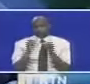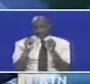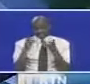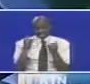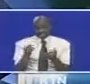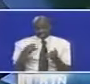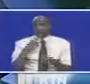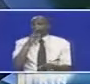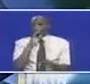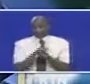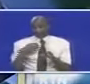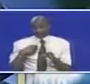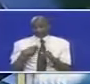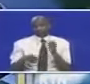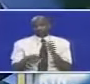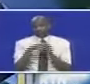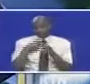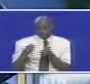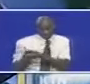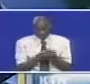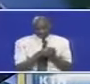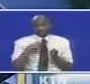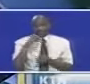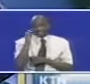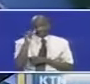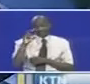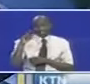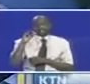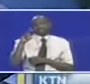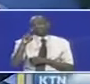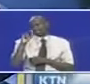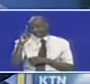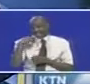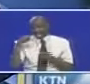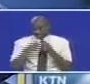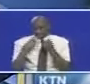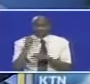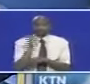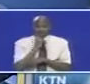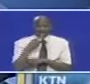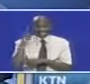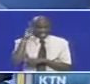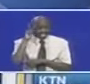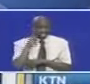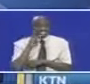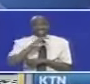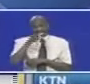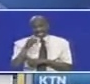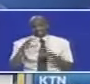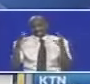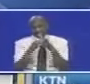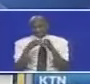right now. Promising golfer David Nduva will be the youngest player in the Kenya Open Golf Tournament that tees off tomorrow at the Karen Country in Golf Club.